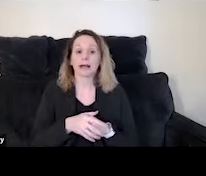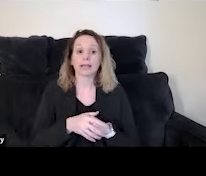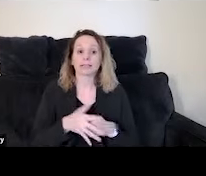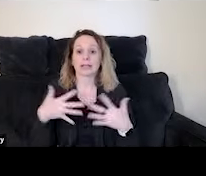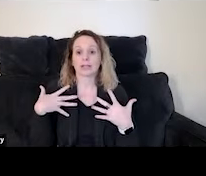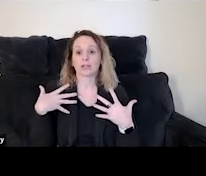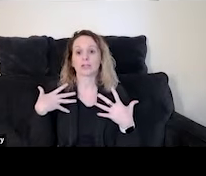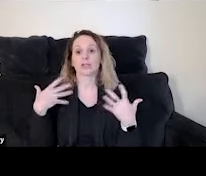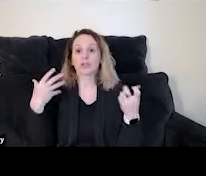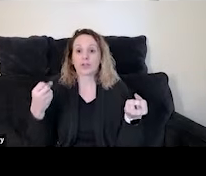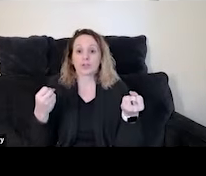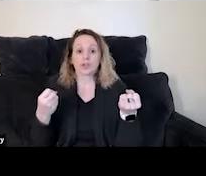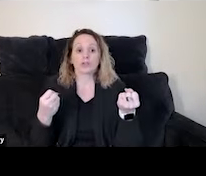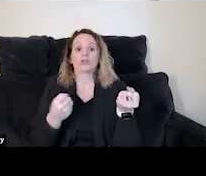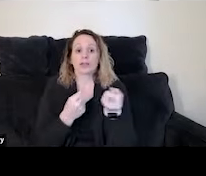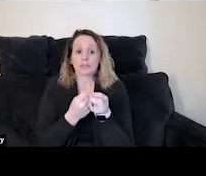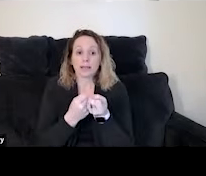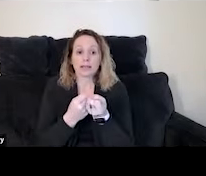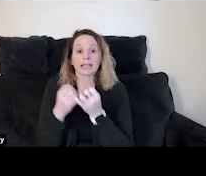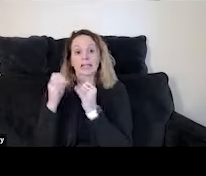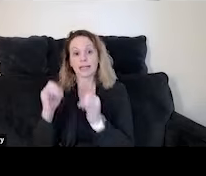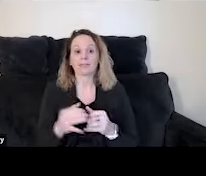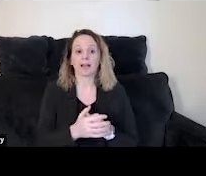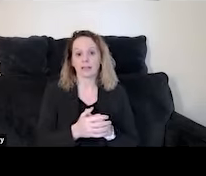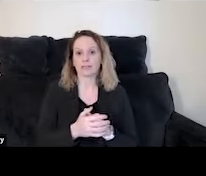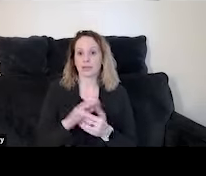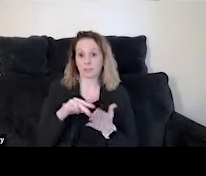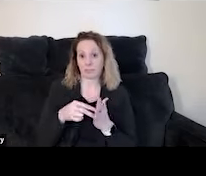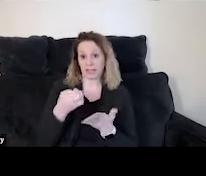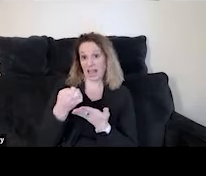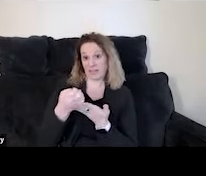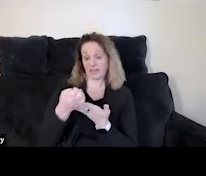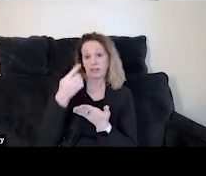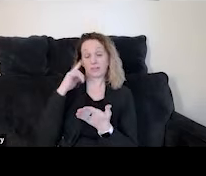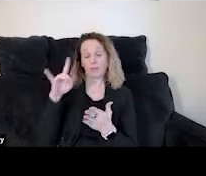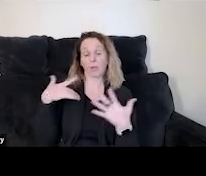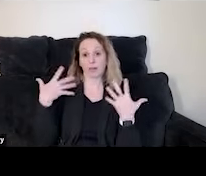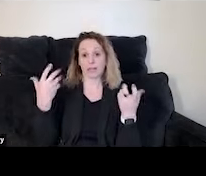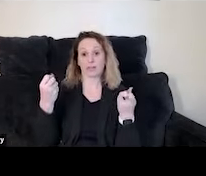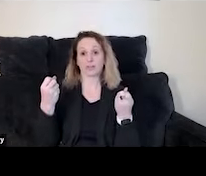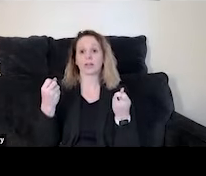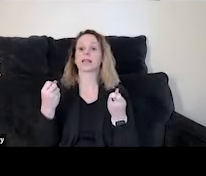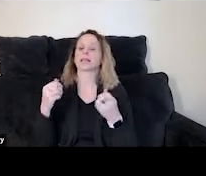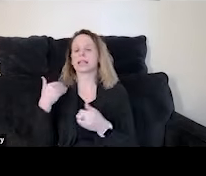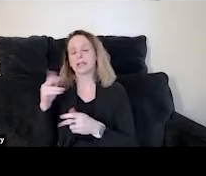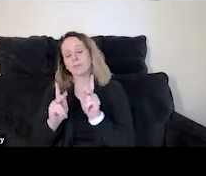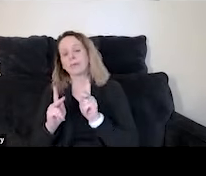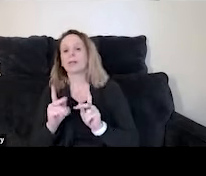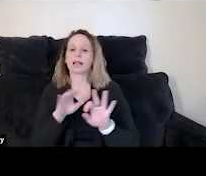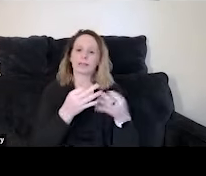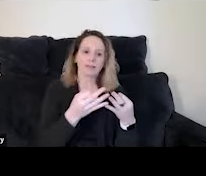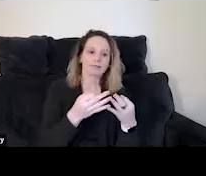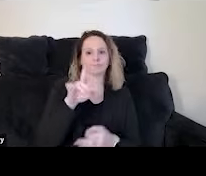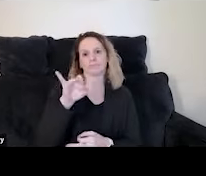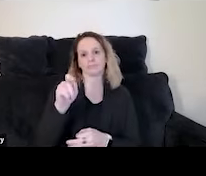strength-based and individualized, and not just identifying strength, but being able to give evidence to those strengths for both young people and their families. And it's data-driven